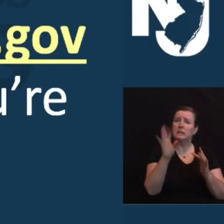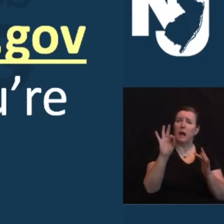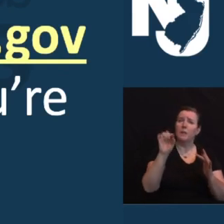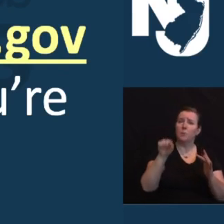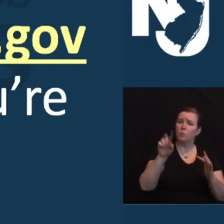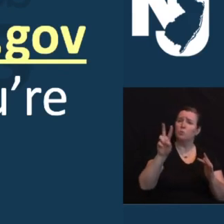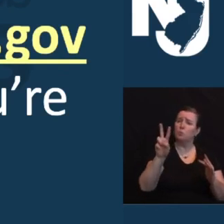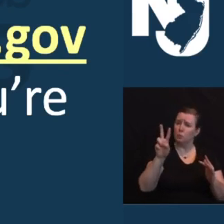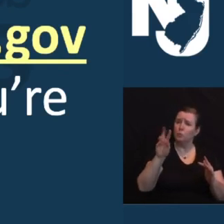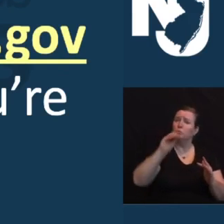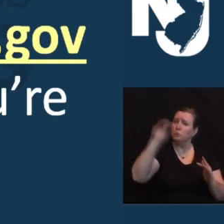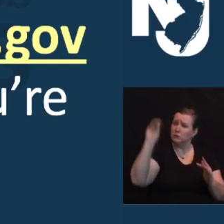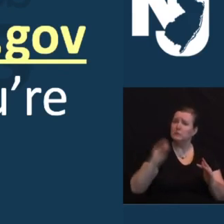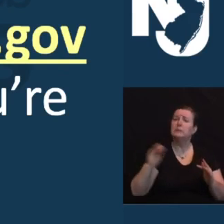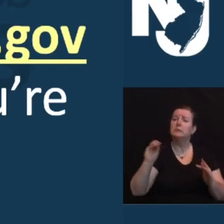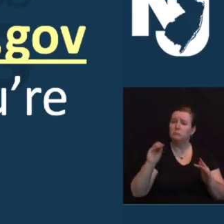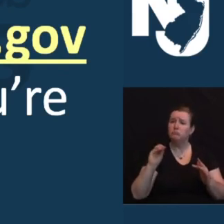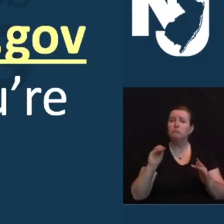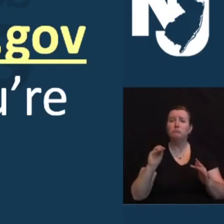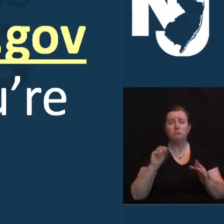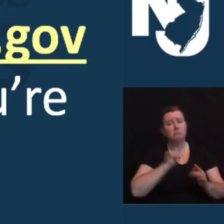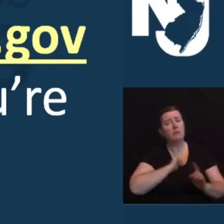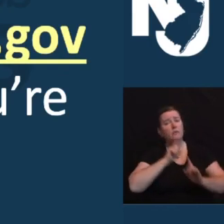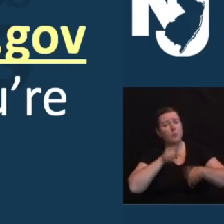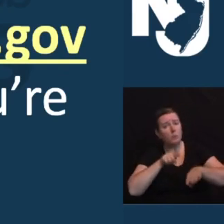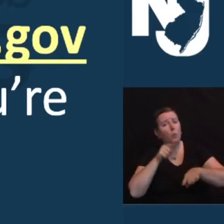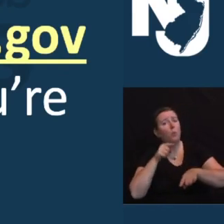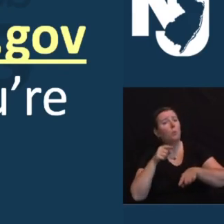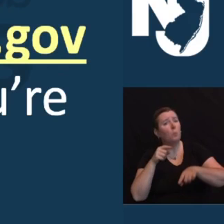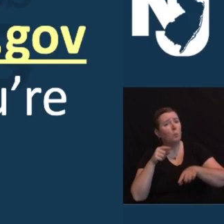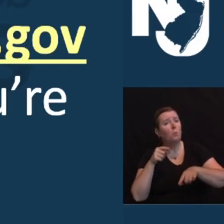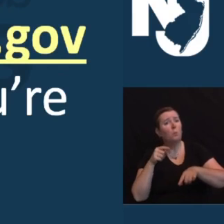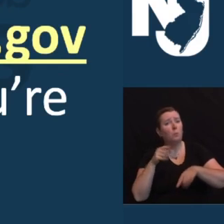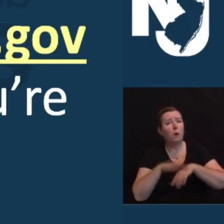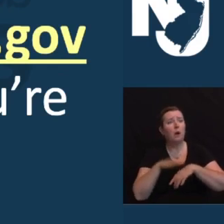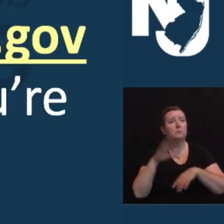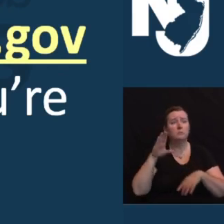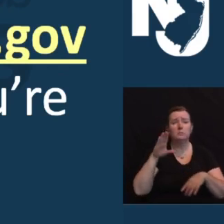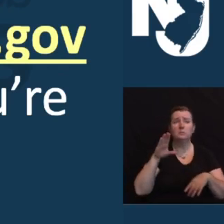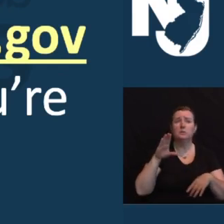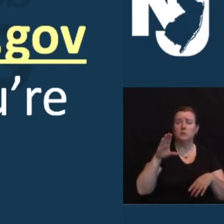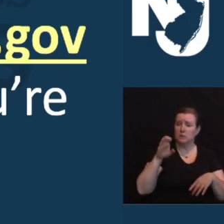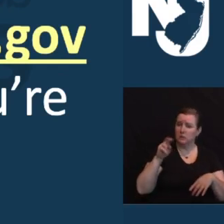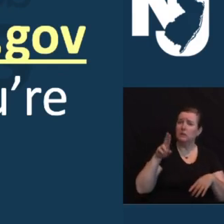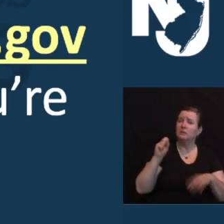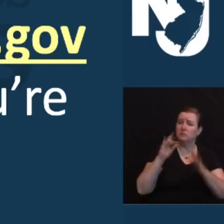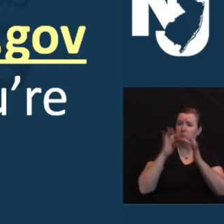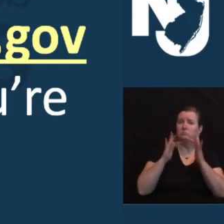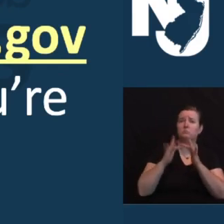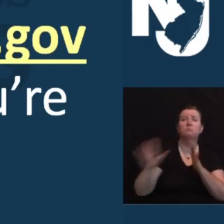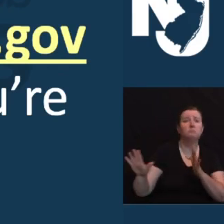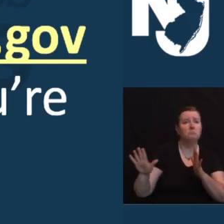have self-reported through that website, 2020census.gov. And when the households who have responded to a knock by